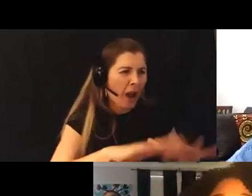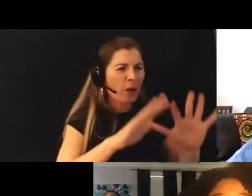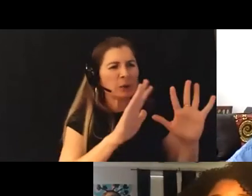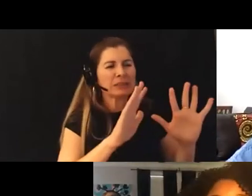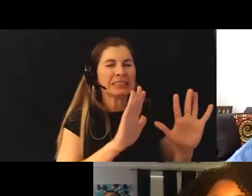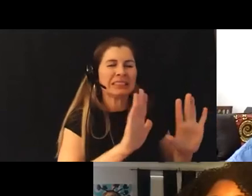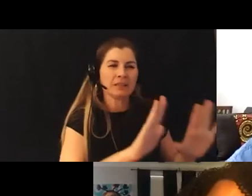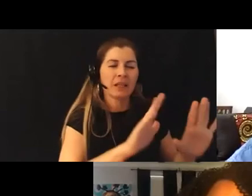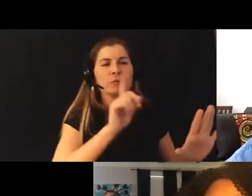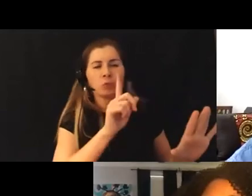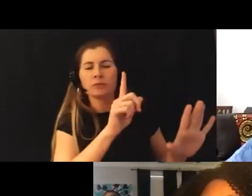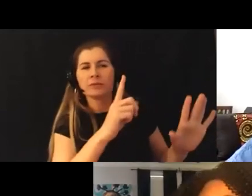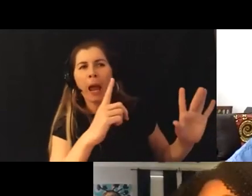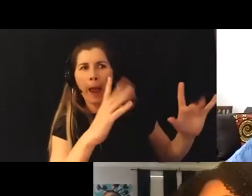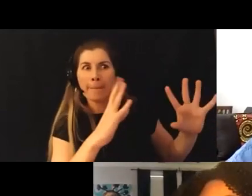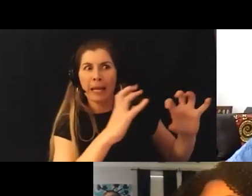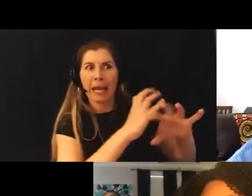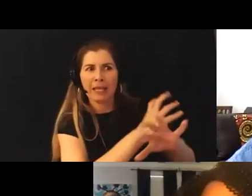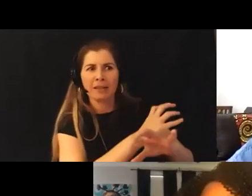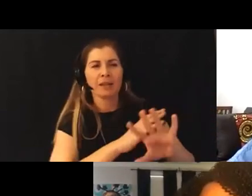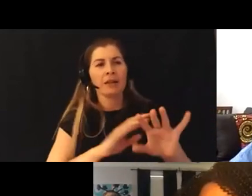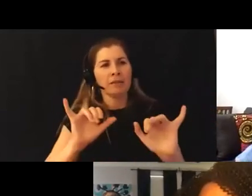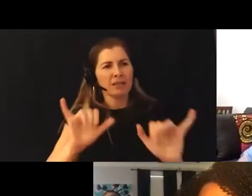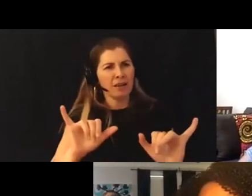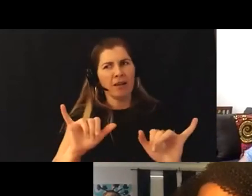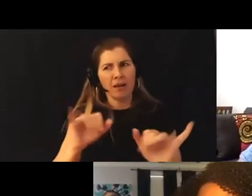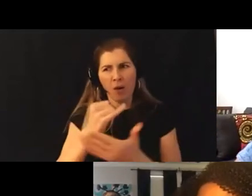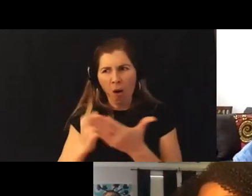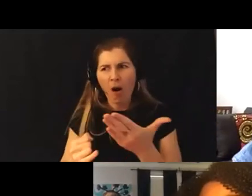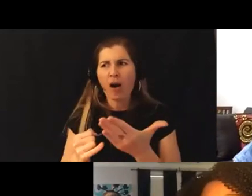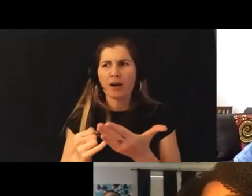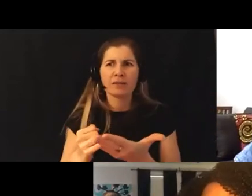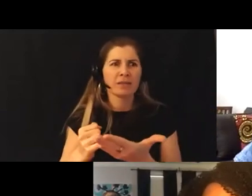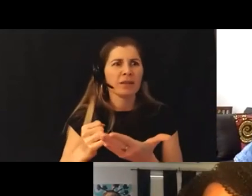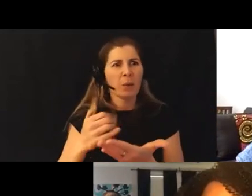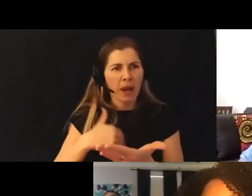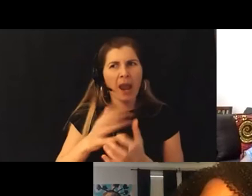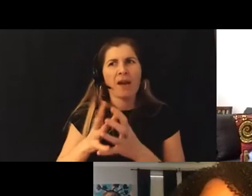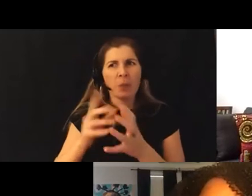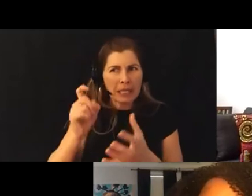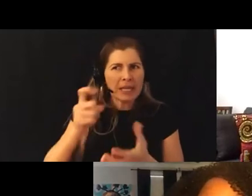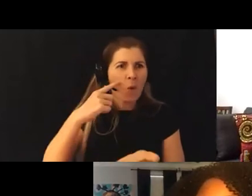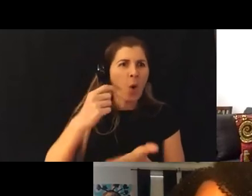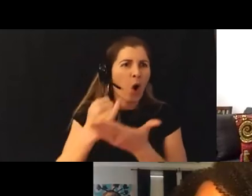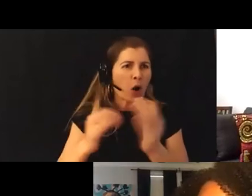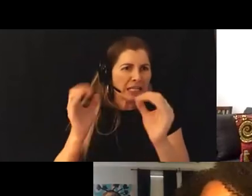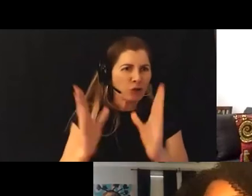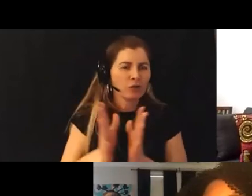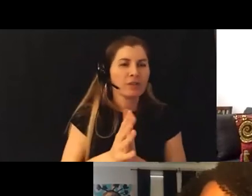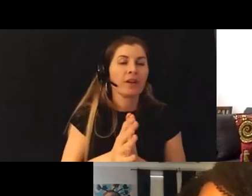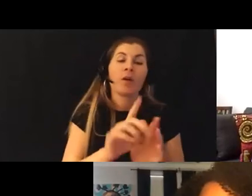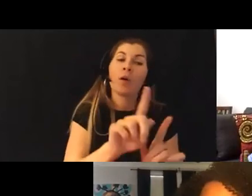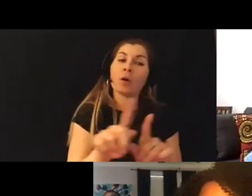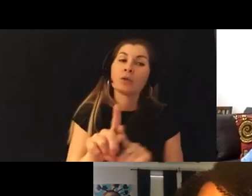which is very complicated, there's still plenty of space for art for teaching artists. So we have a couple things that we've been doing in Maryland, and I would invite